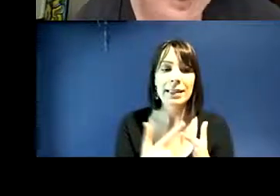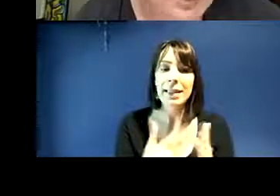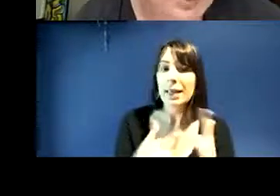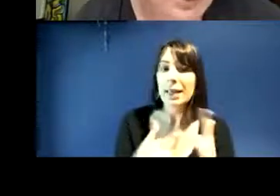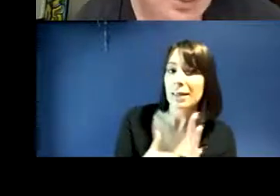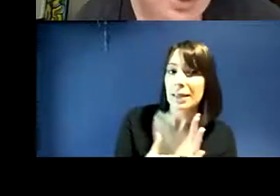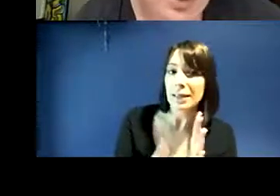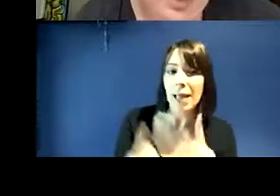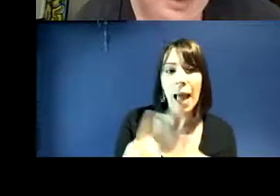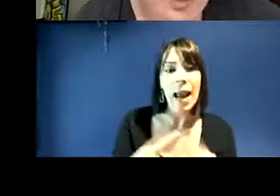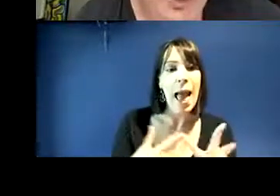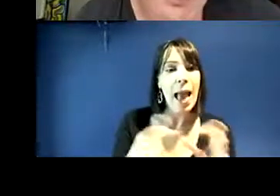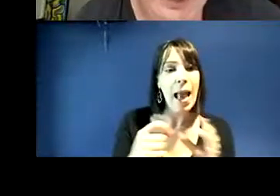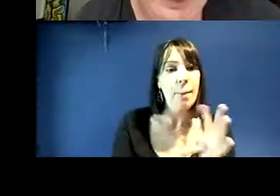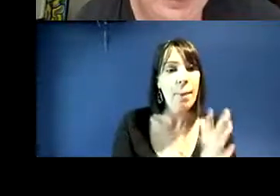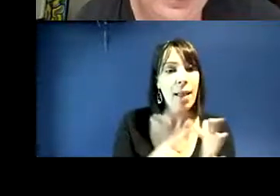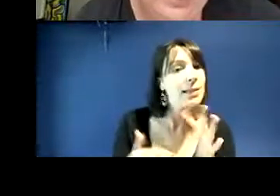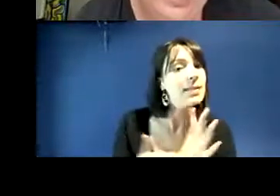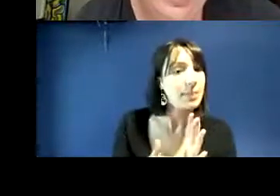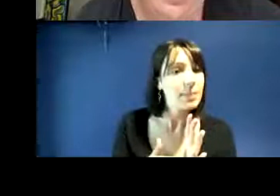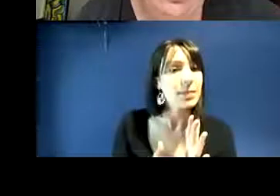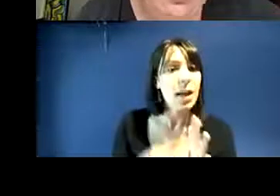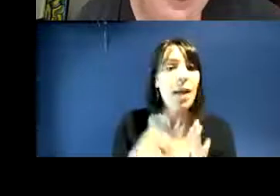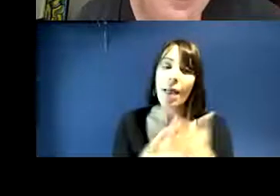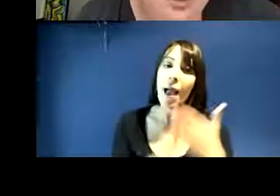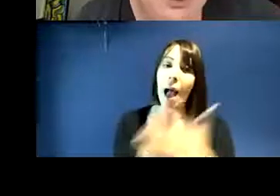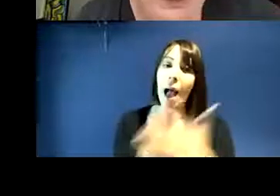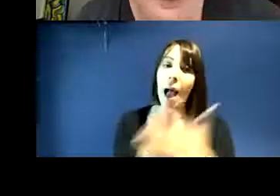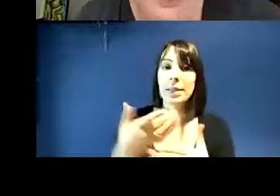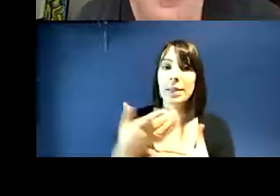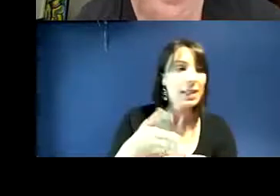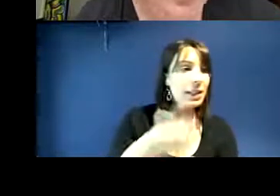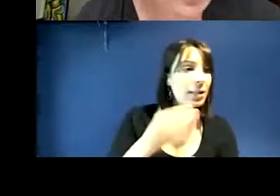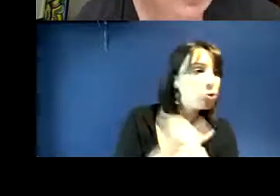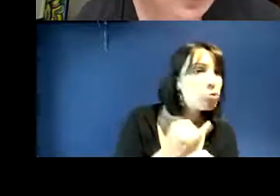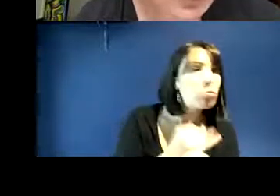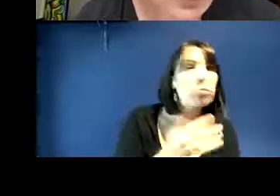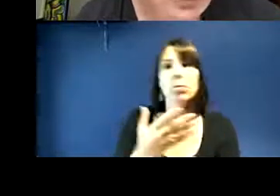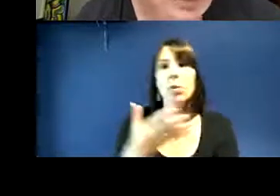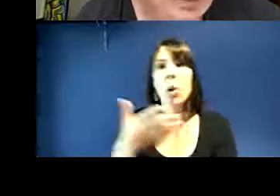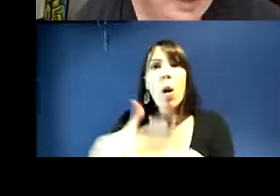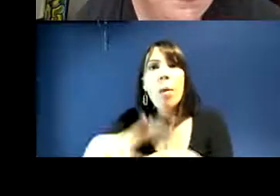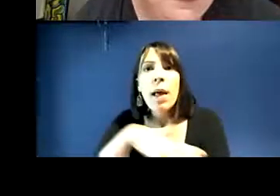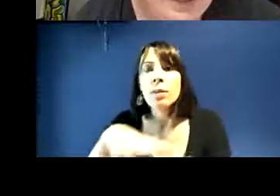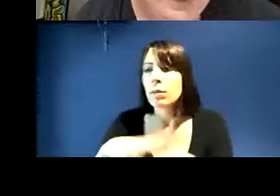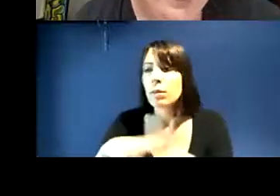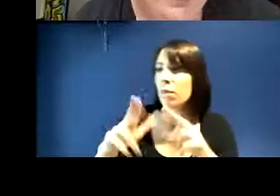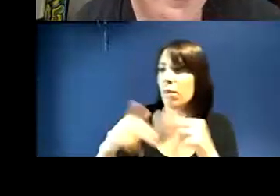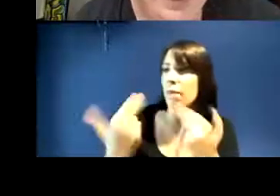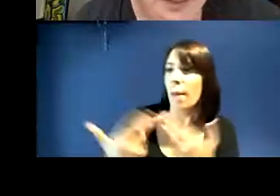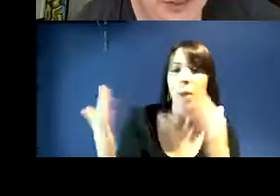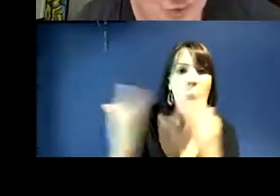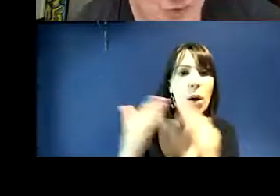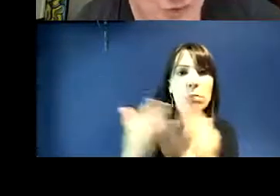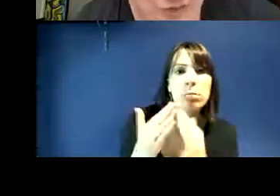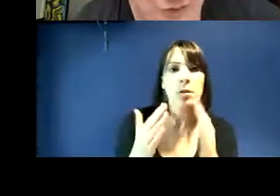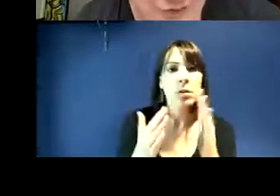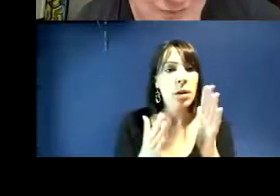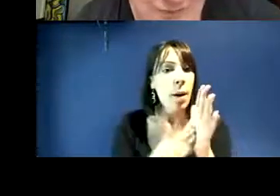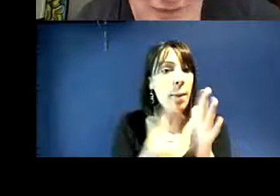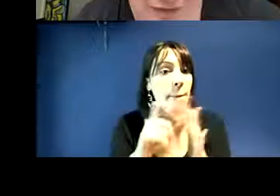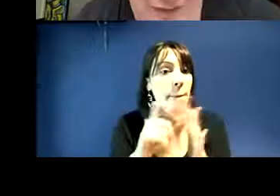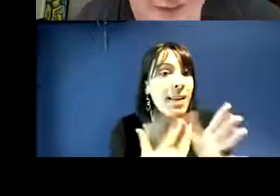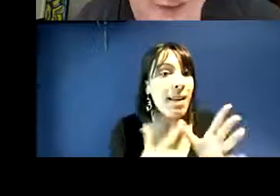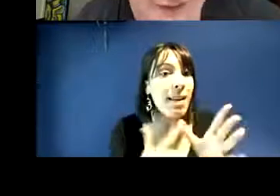our institutions, our workplaces, our recreational spaces, our households, our media, our so-called